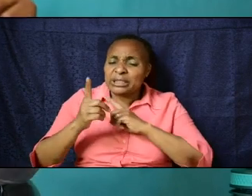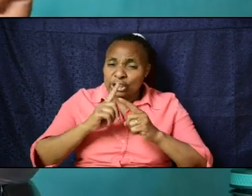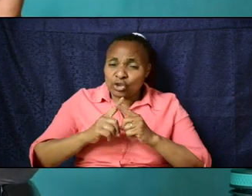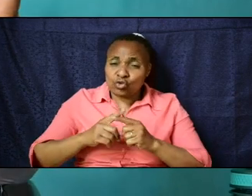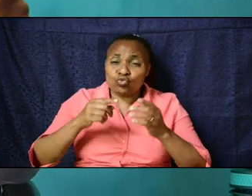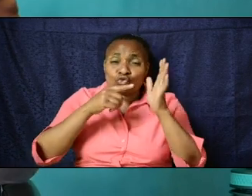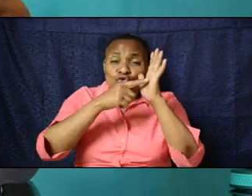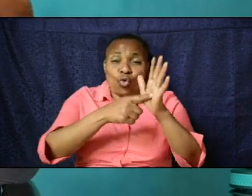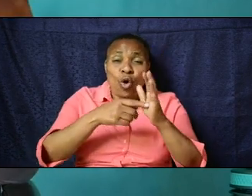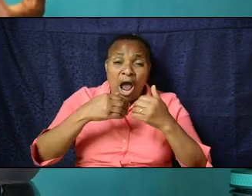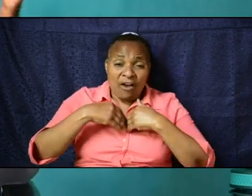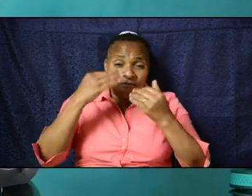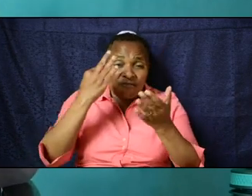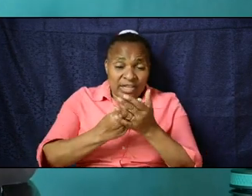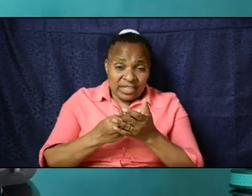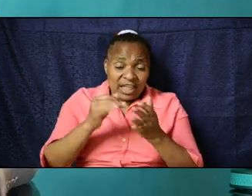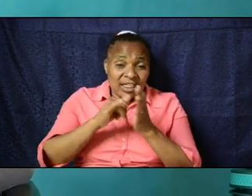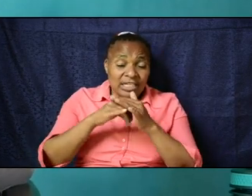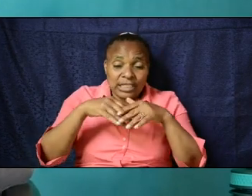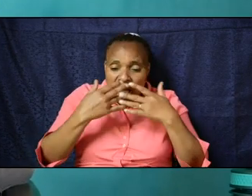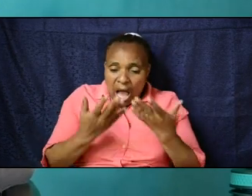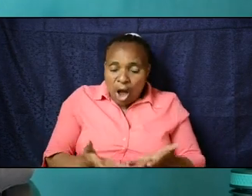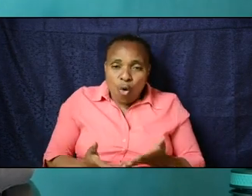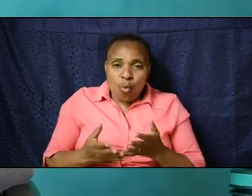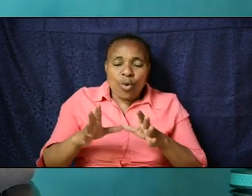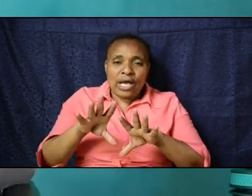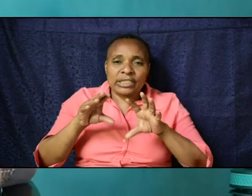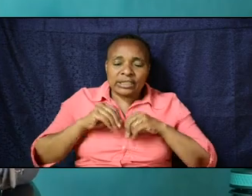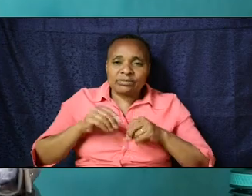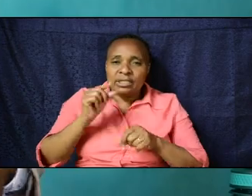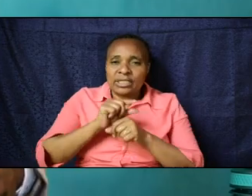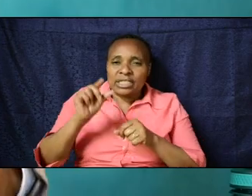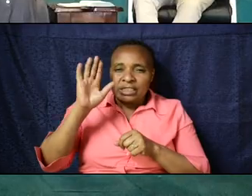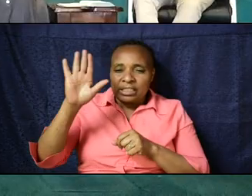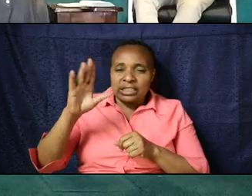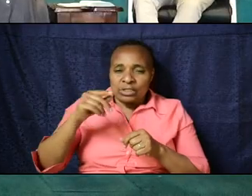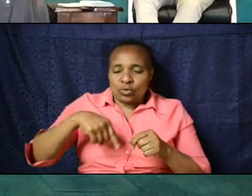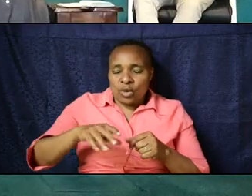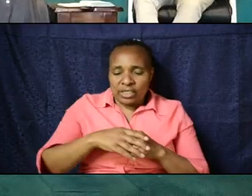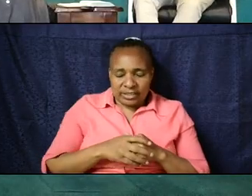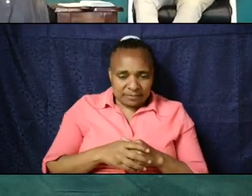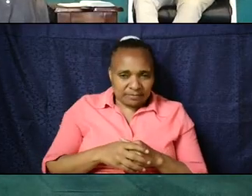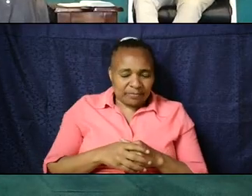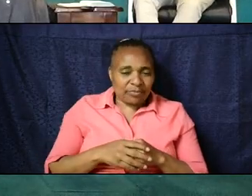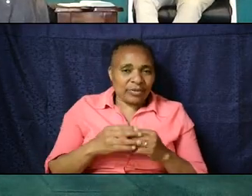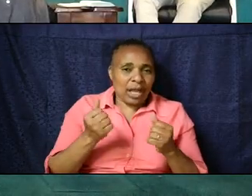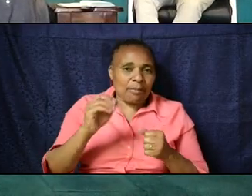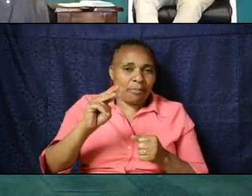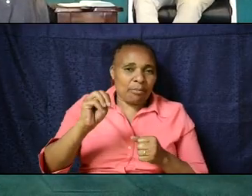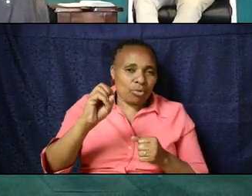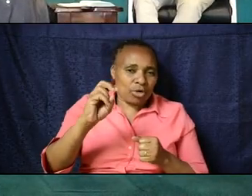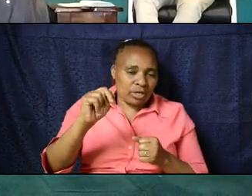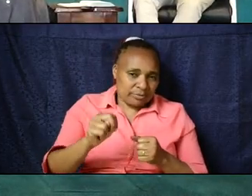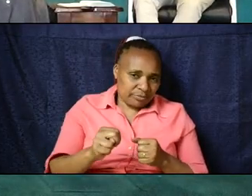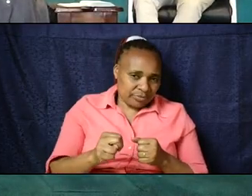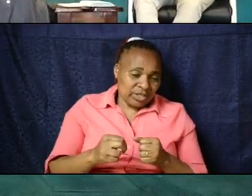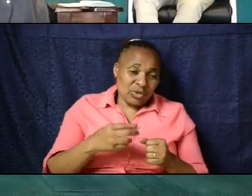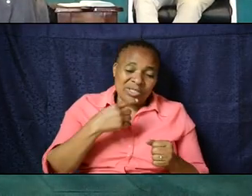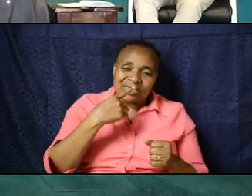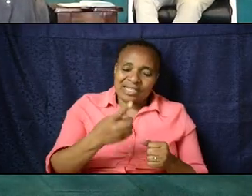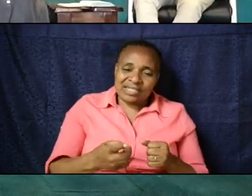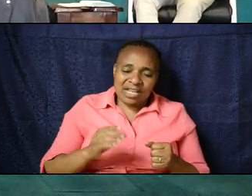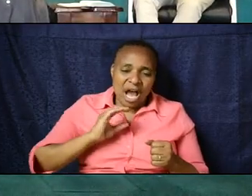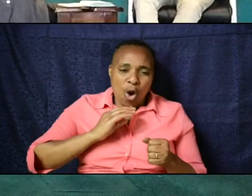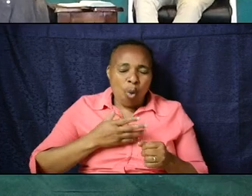And that's how we accept his saving grace for us. Yes, Salman? As you have said that